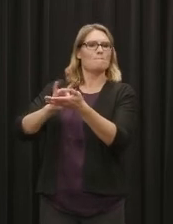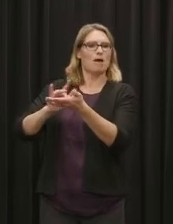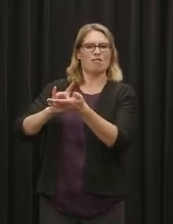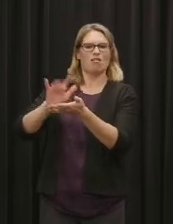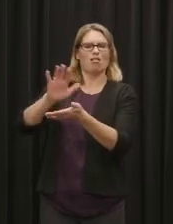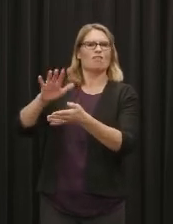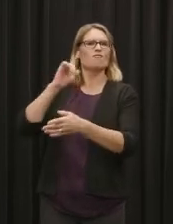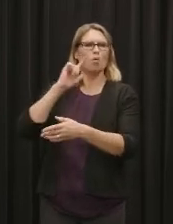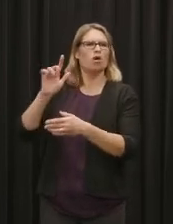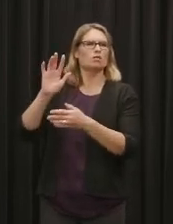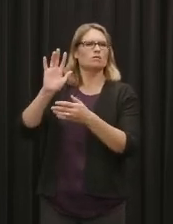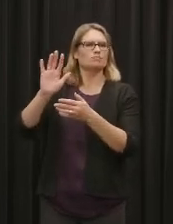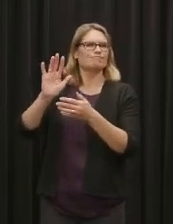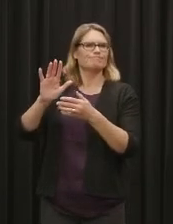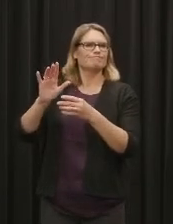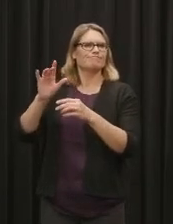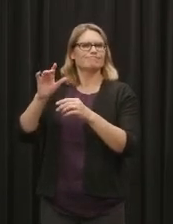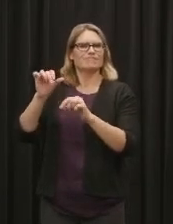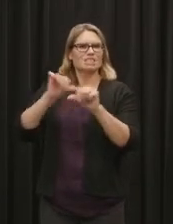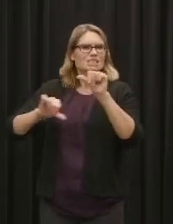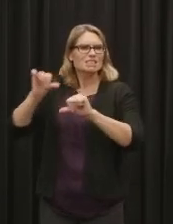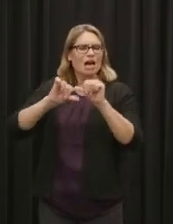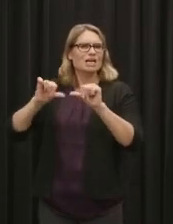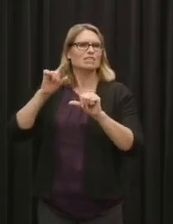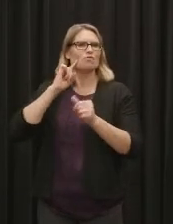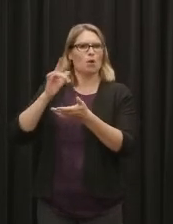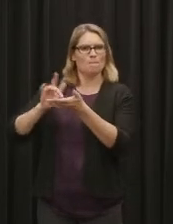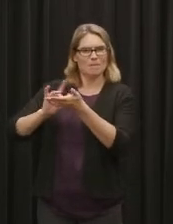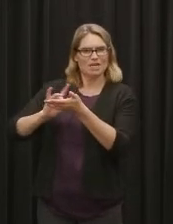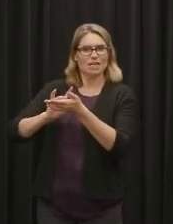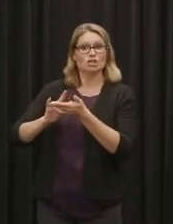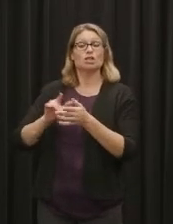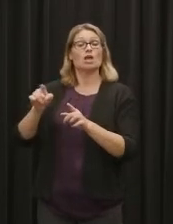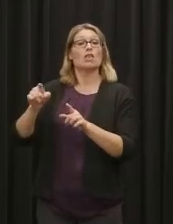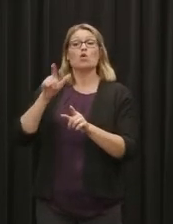is specifically responsible for security